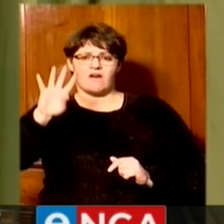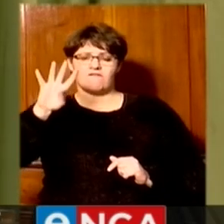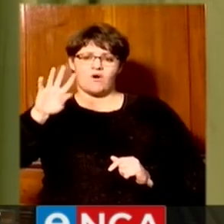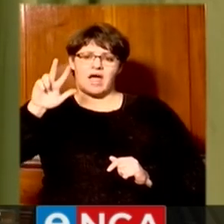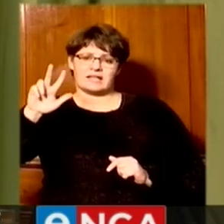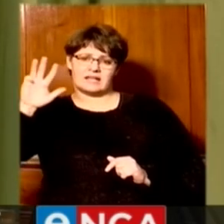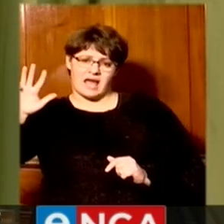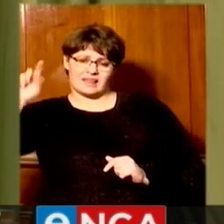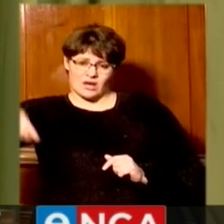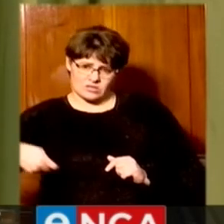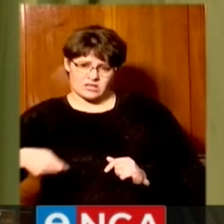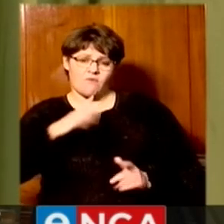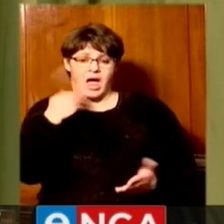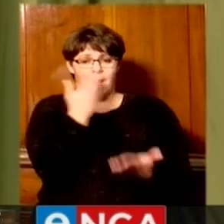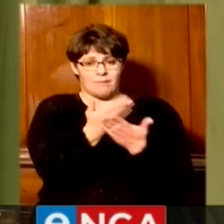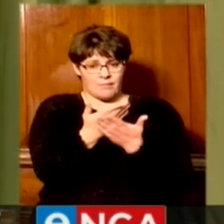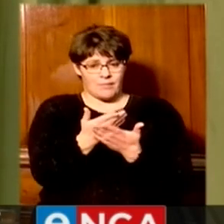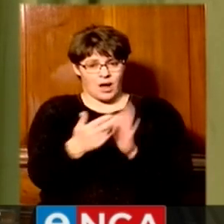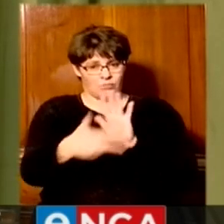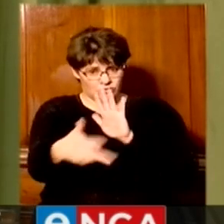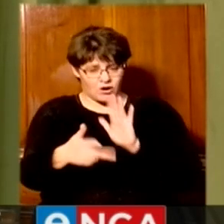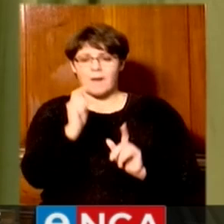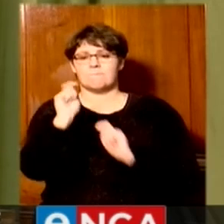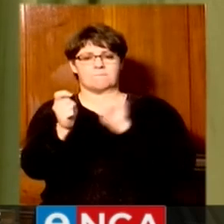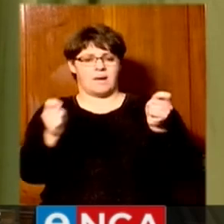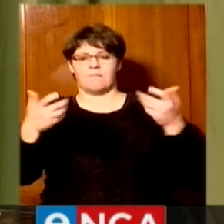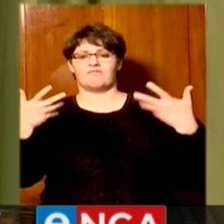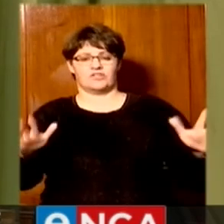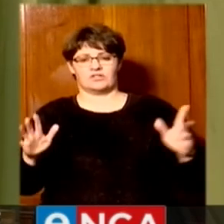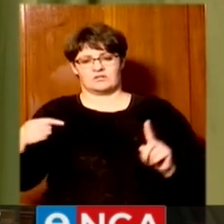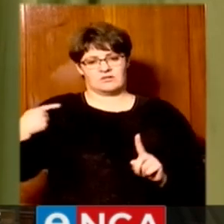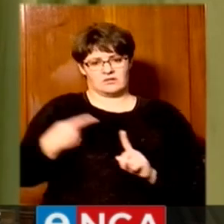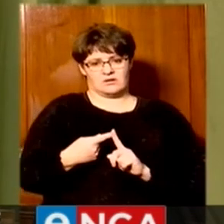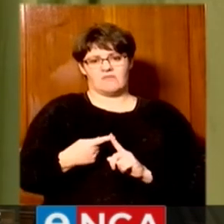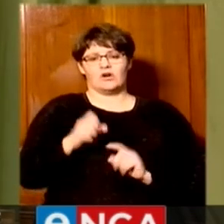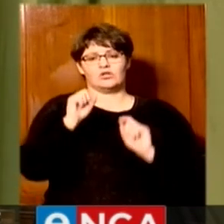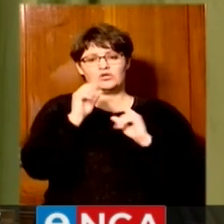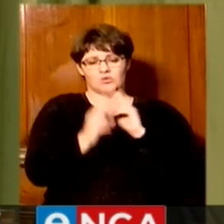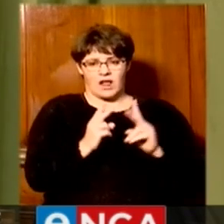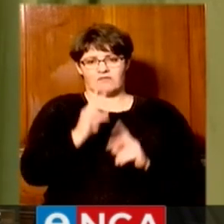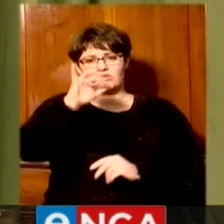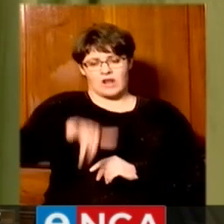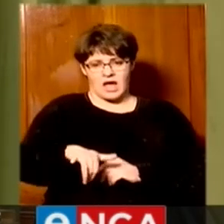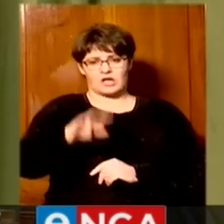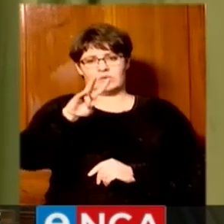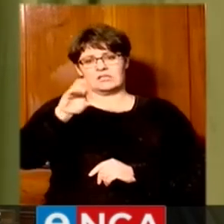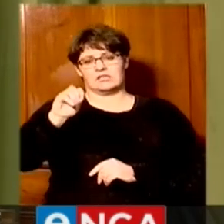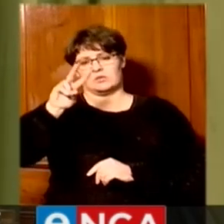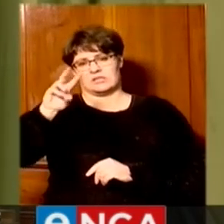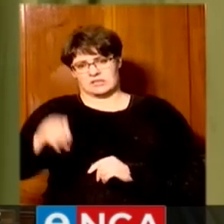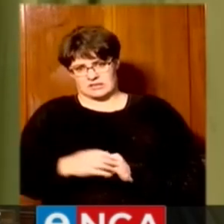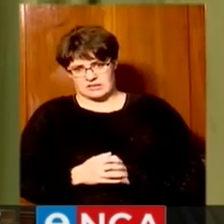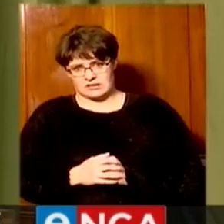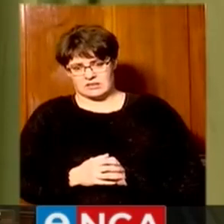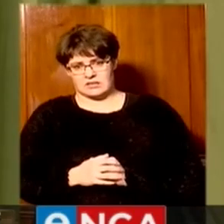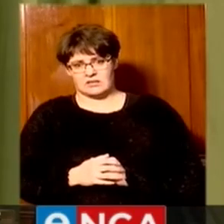3,429,808 of the approved applications were paid as at 12 July 2020. We so